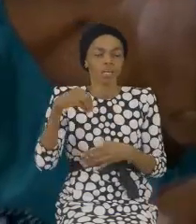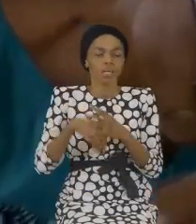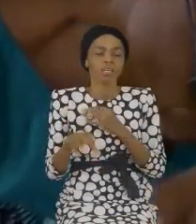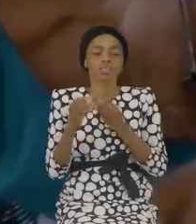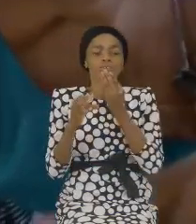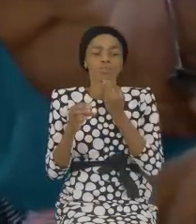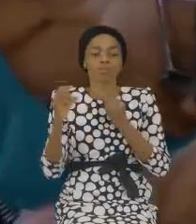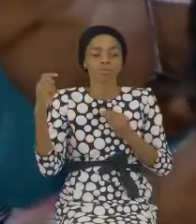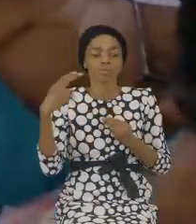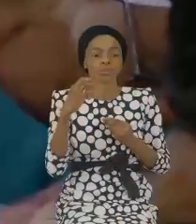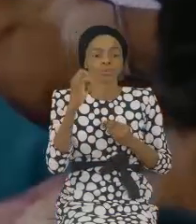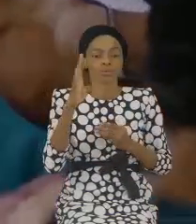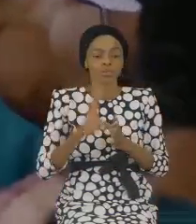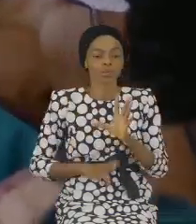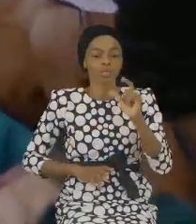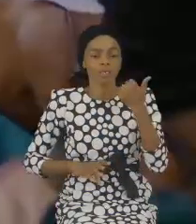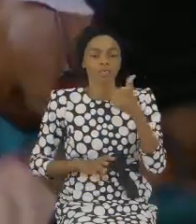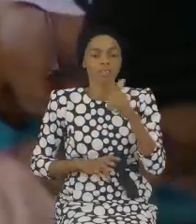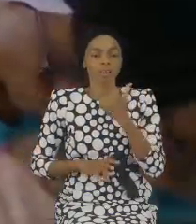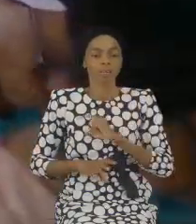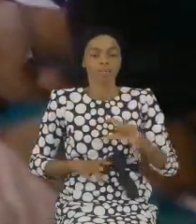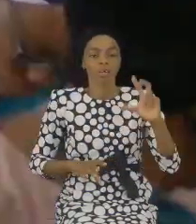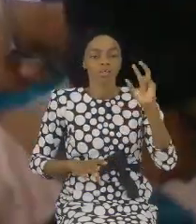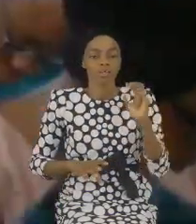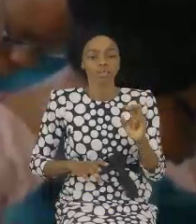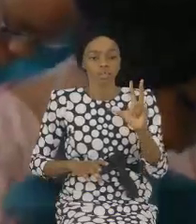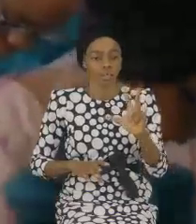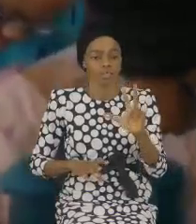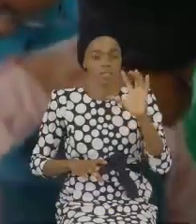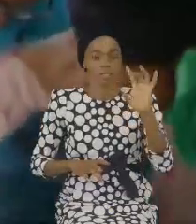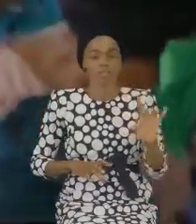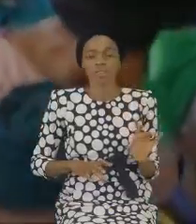10, reading from verse 38. Hebrews